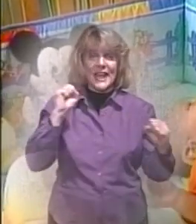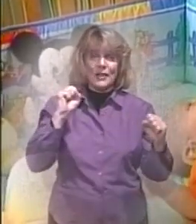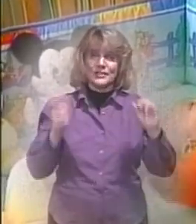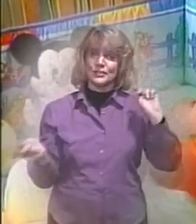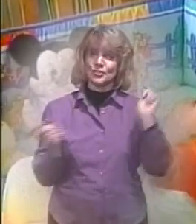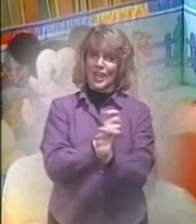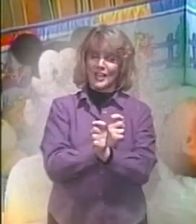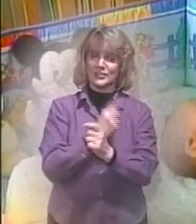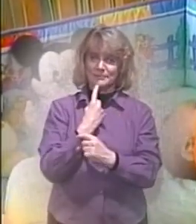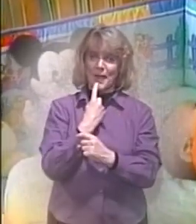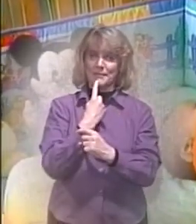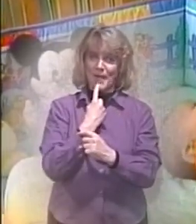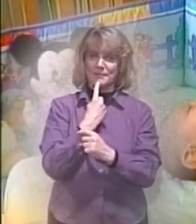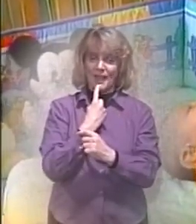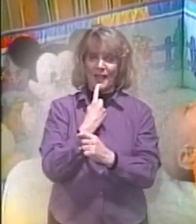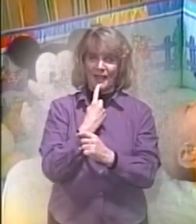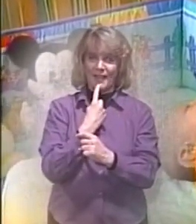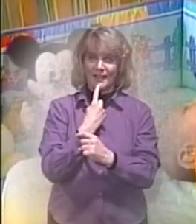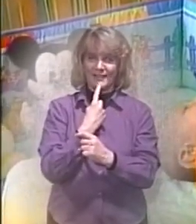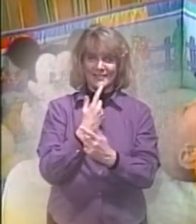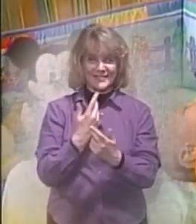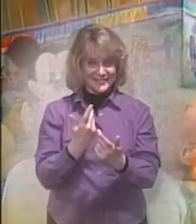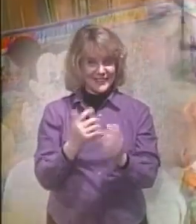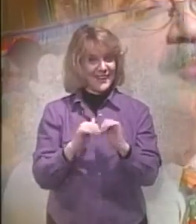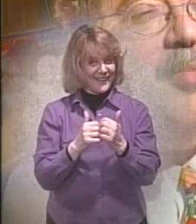ma sounds that they do over and over again.